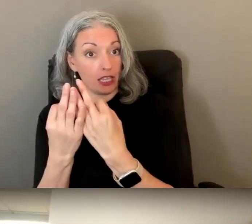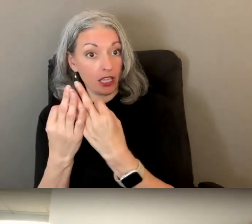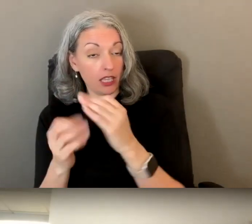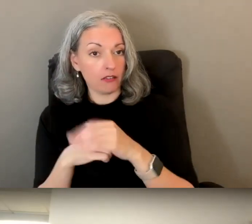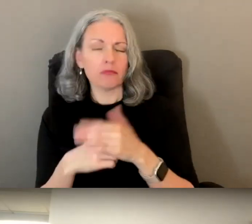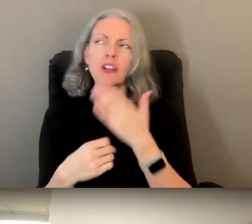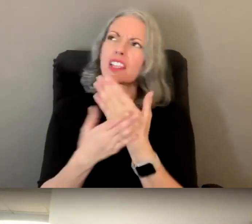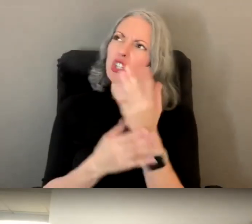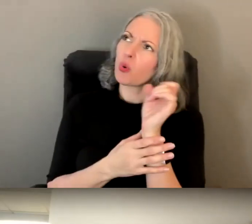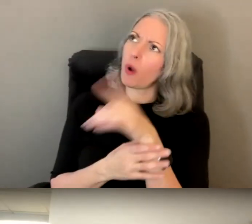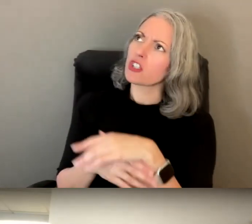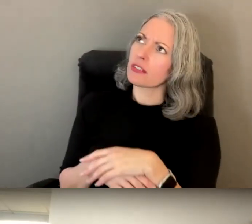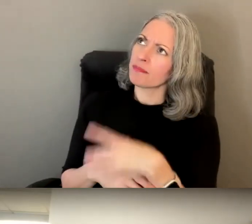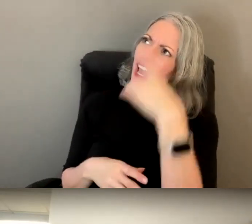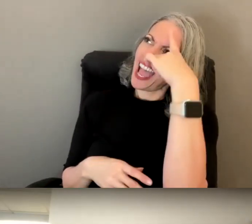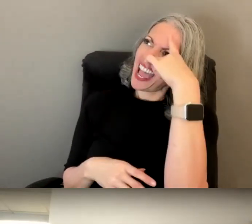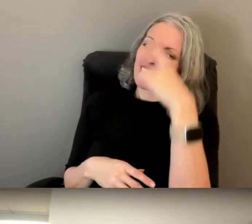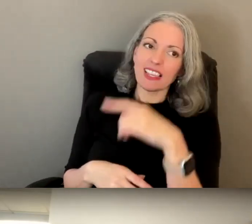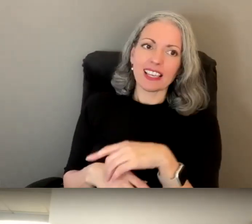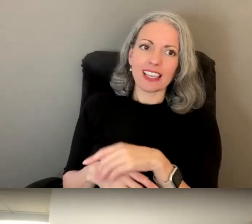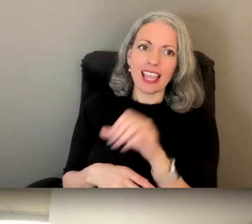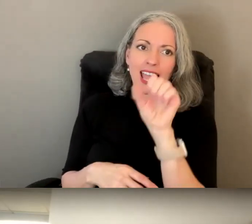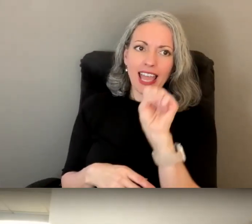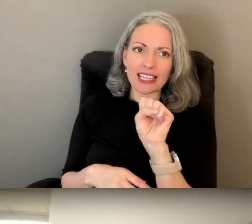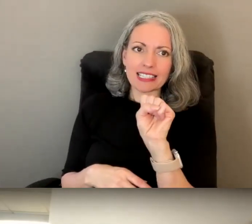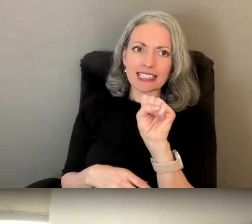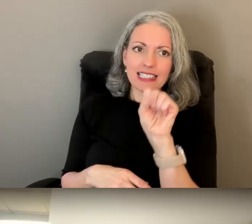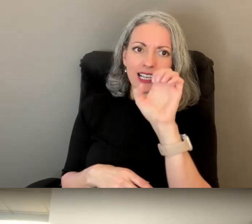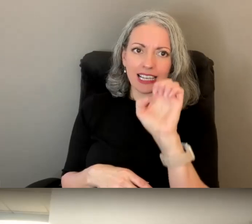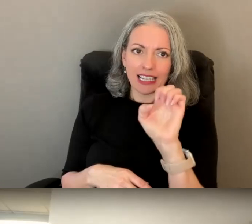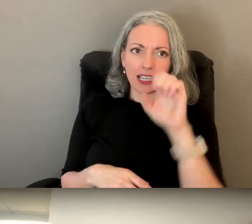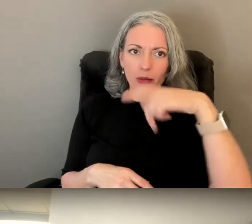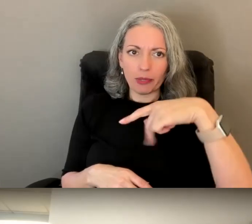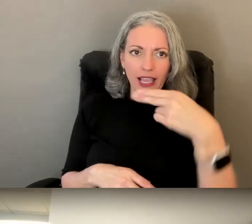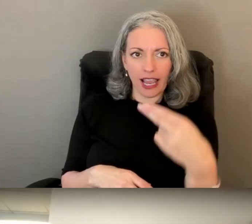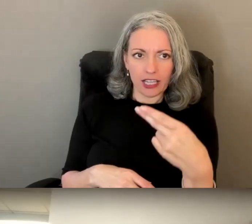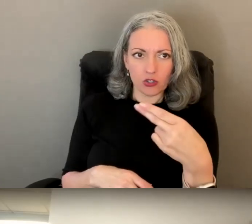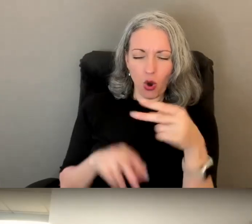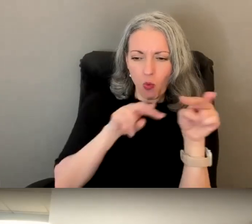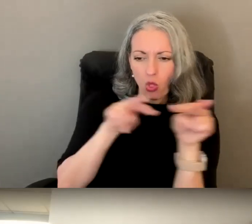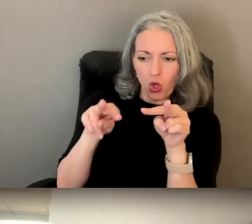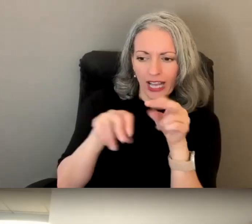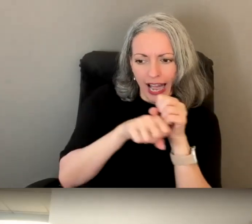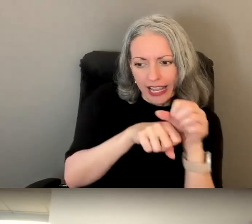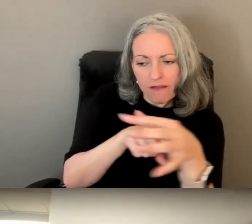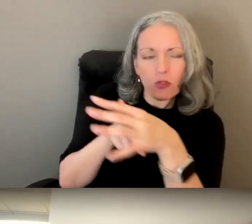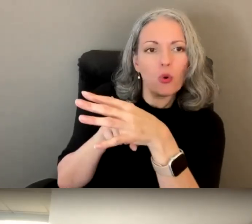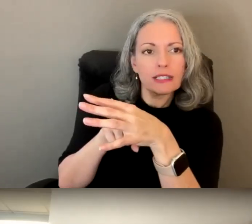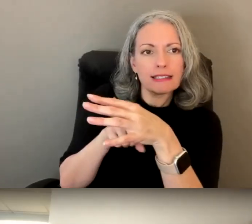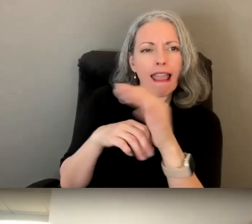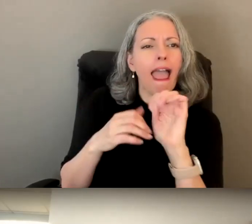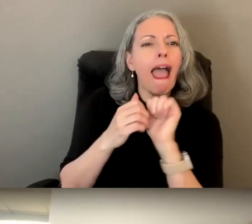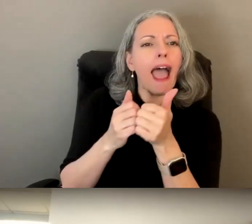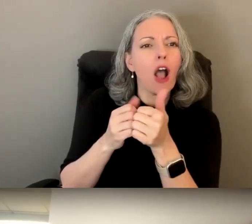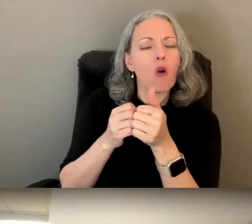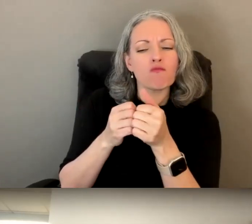That's a good question. I think as CDPH, we're definitely looking at impact and how cutting edge research really